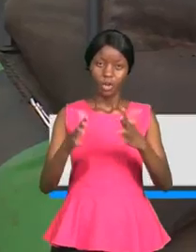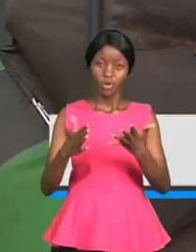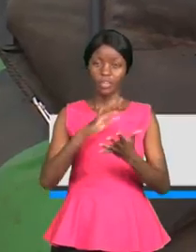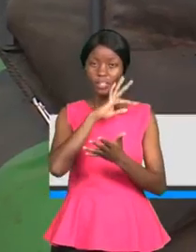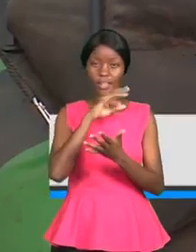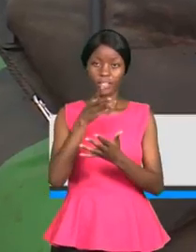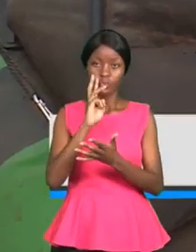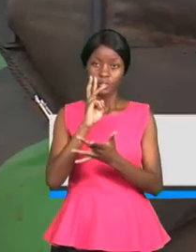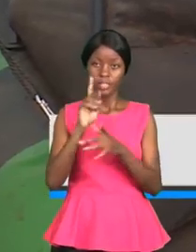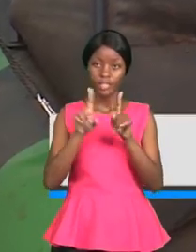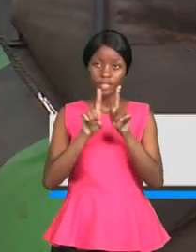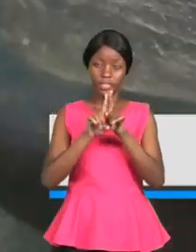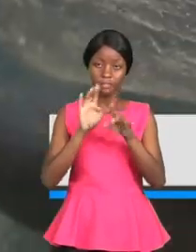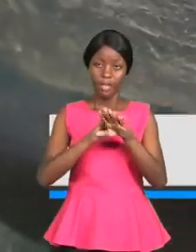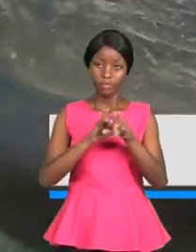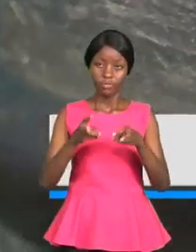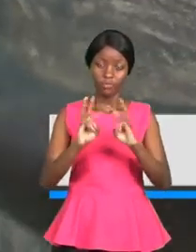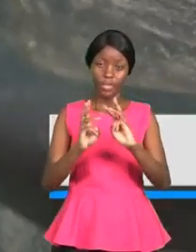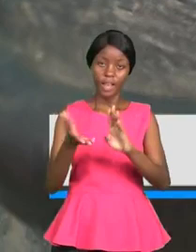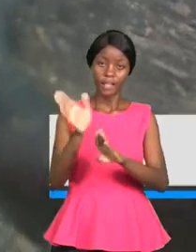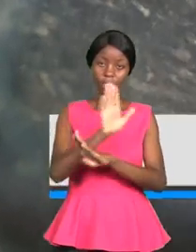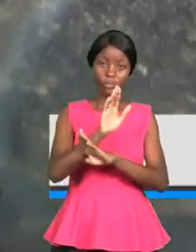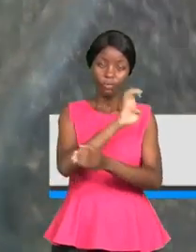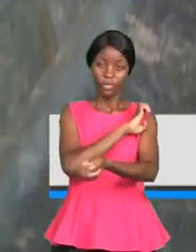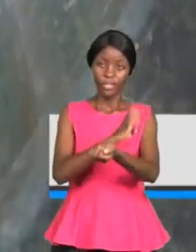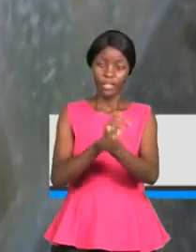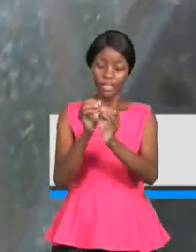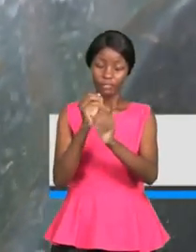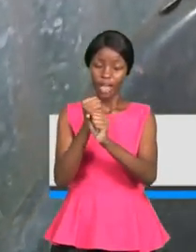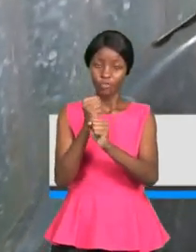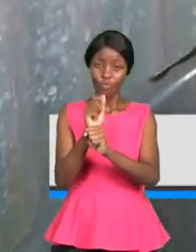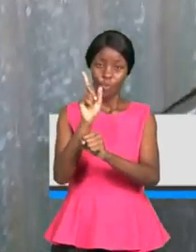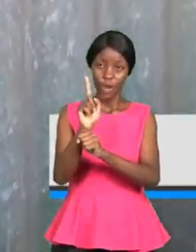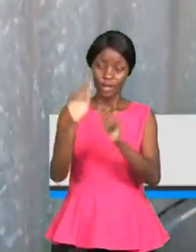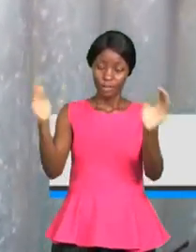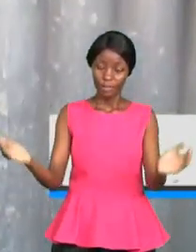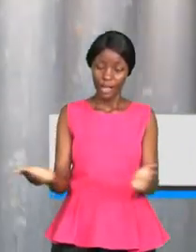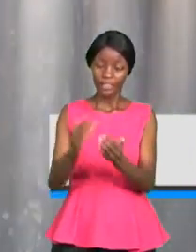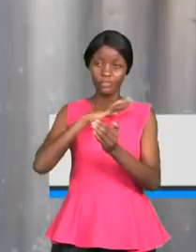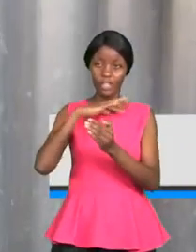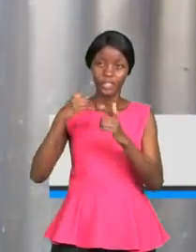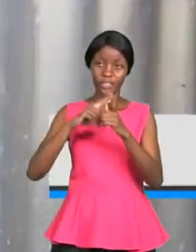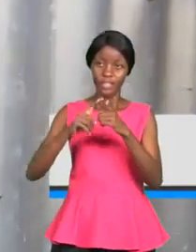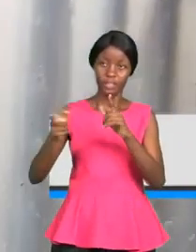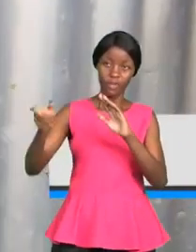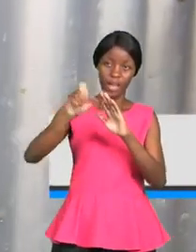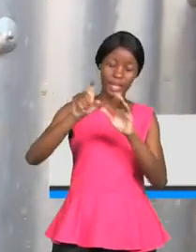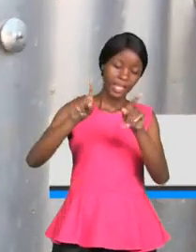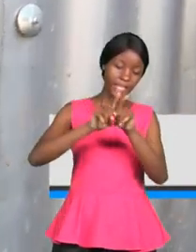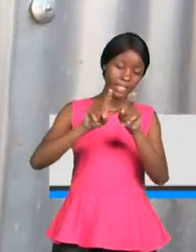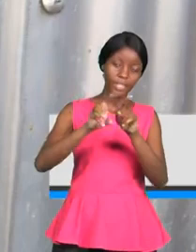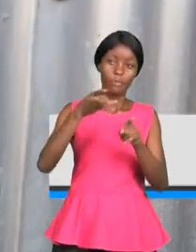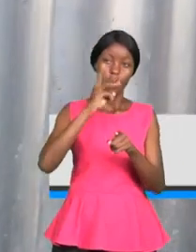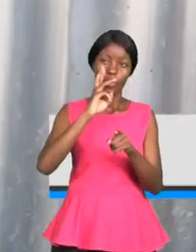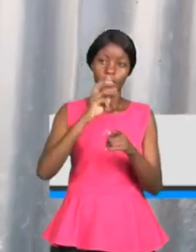It is a renewable source of energy. When you do one bucket of waste, you do add the equivalent of water into the ratio of